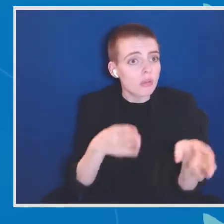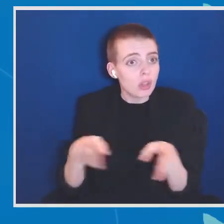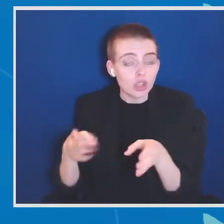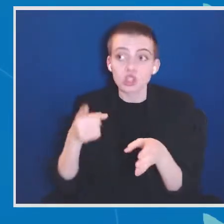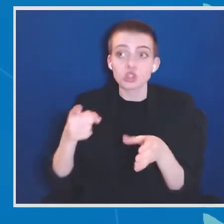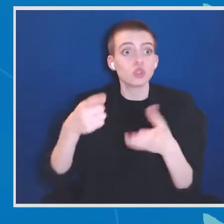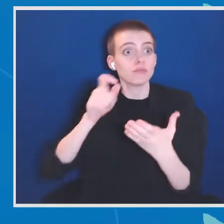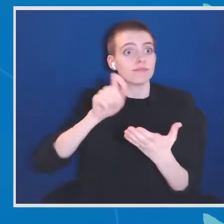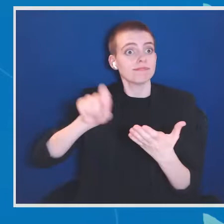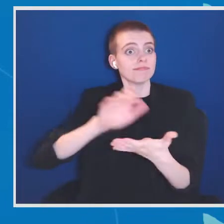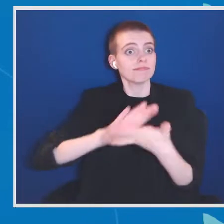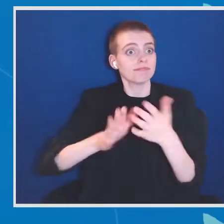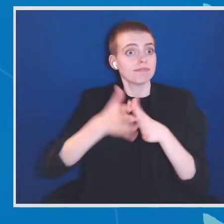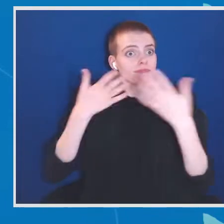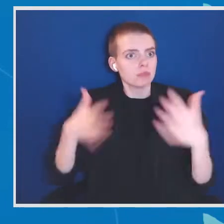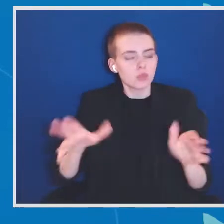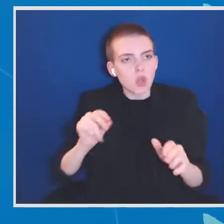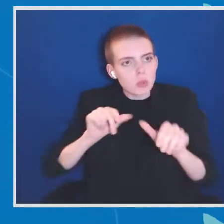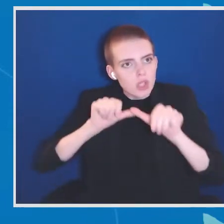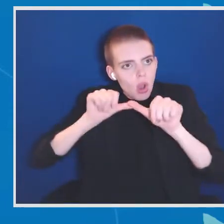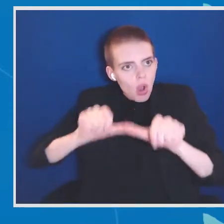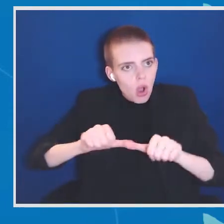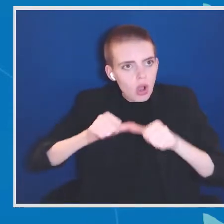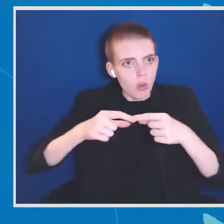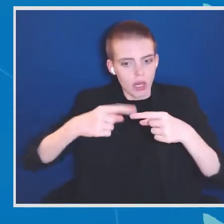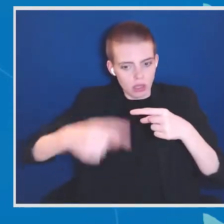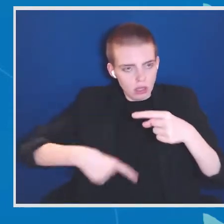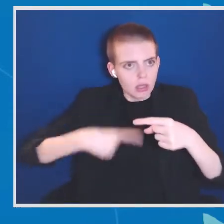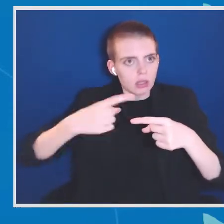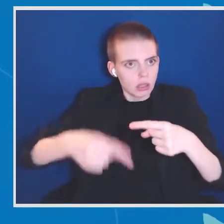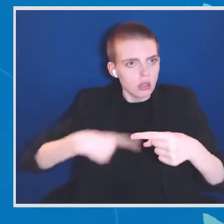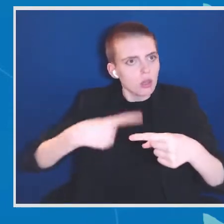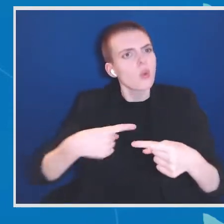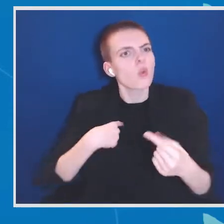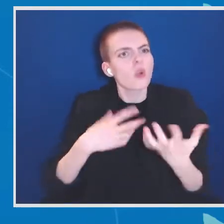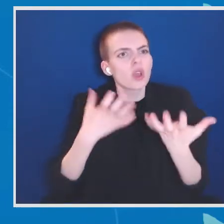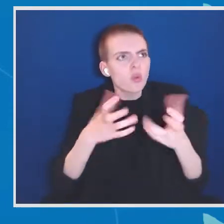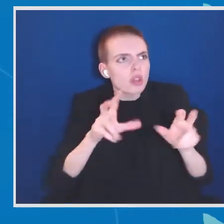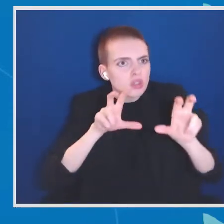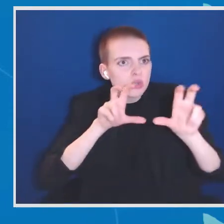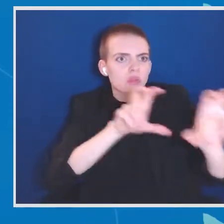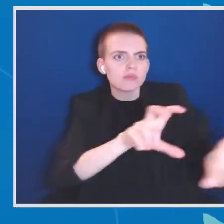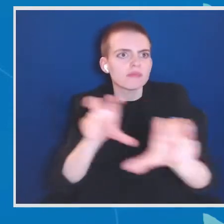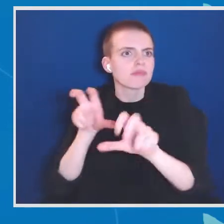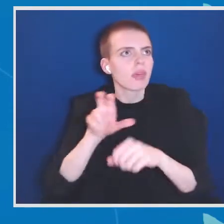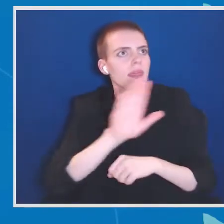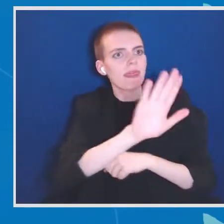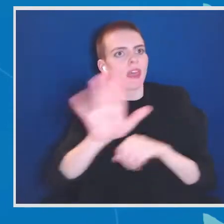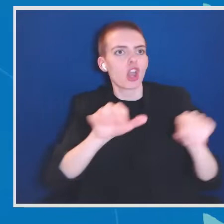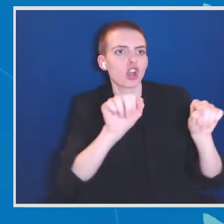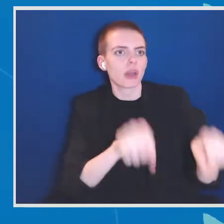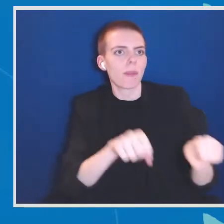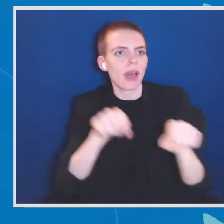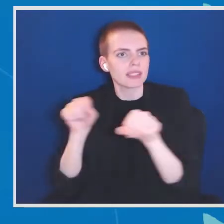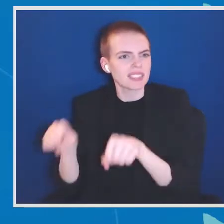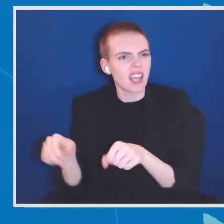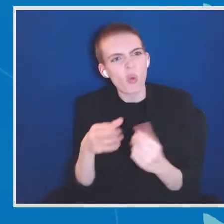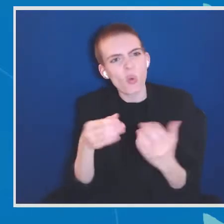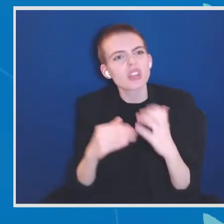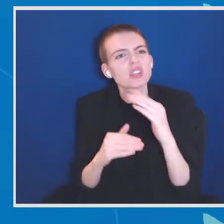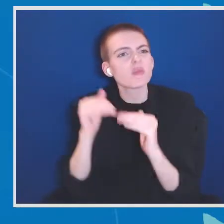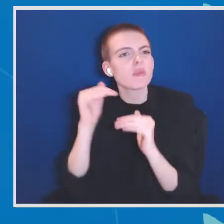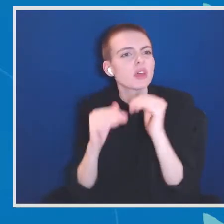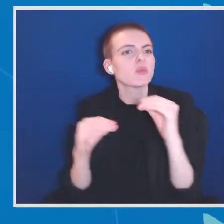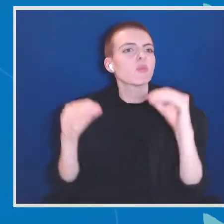ongoing process. So we hope to build the capacity of the countries we work with, and hope to build more capacity through some educational programs